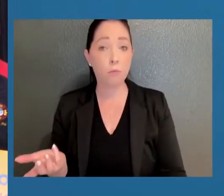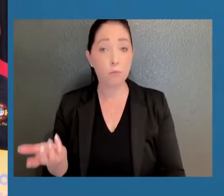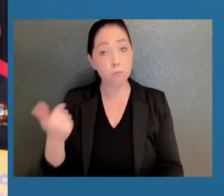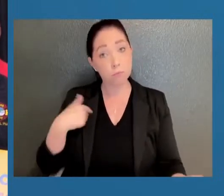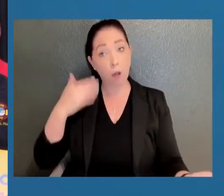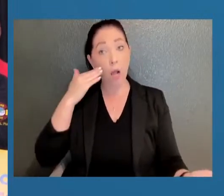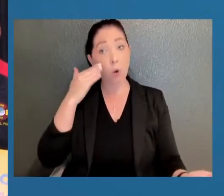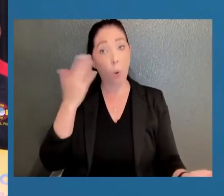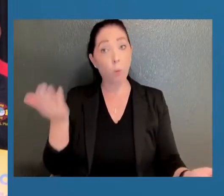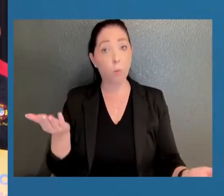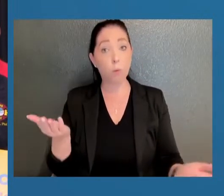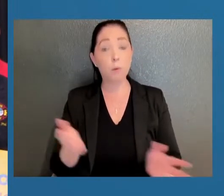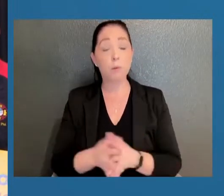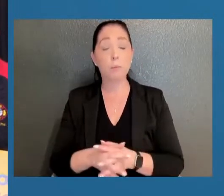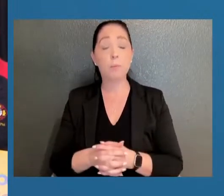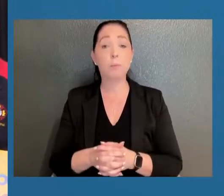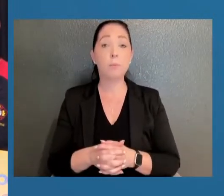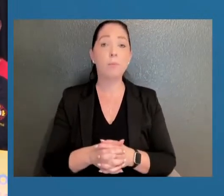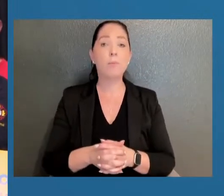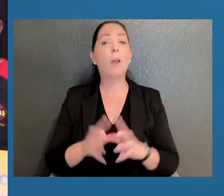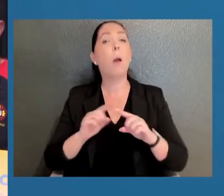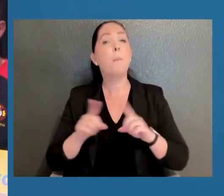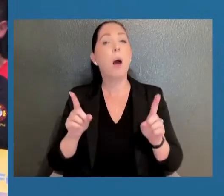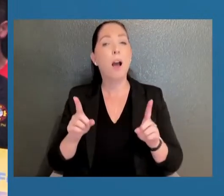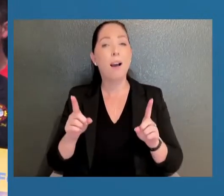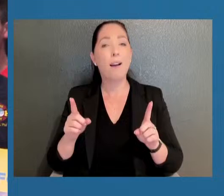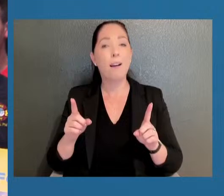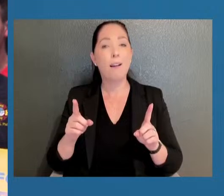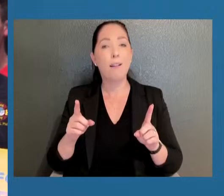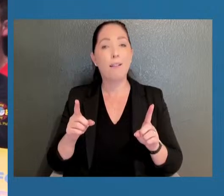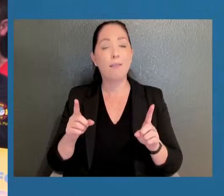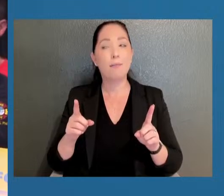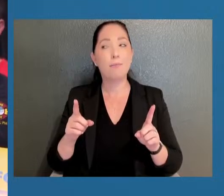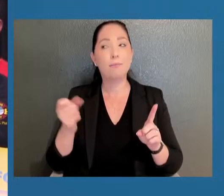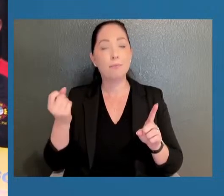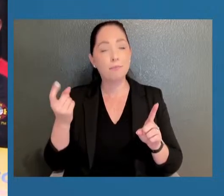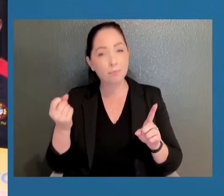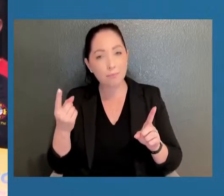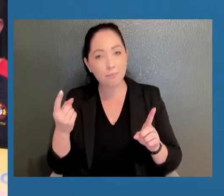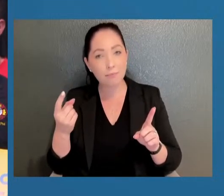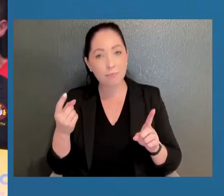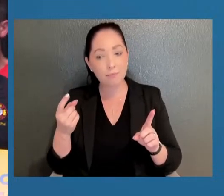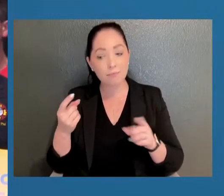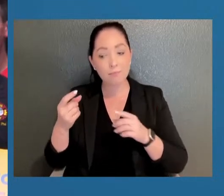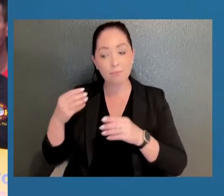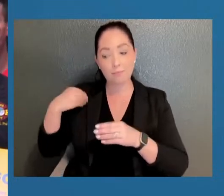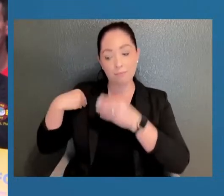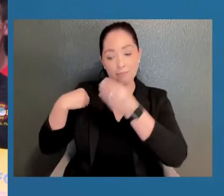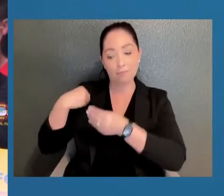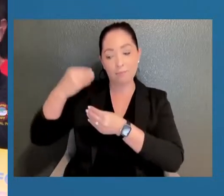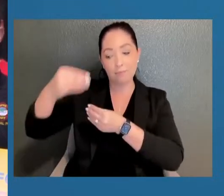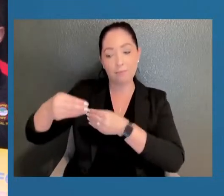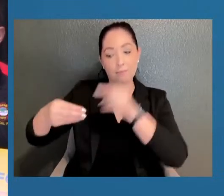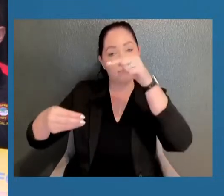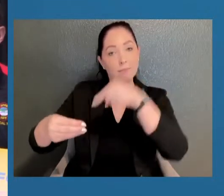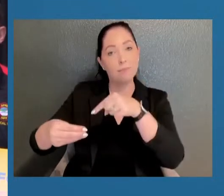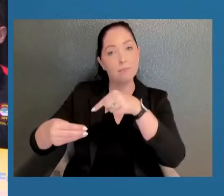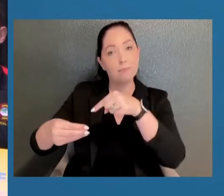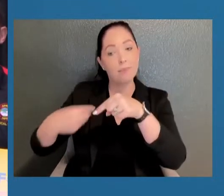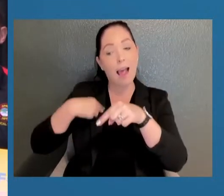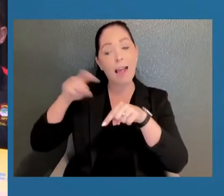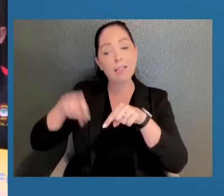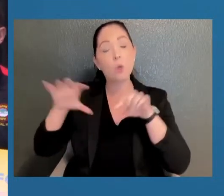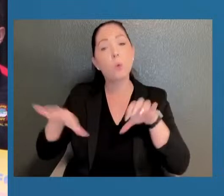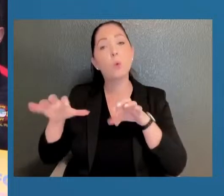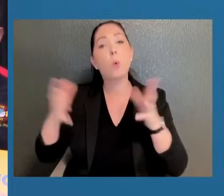okay. But what do I have to do to make sure that next generation is okay? I got to stand up against